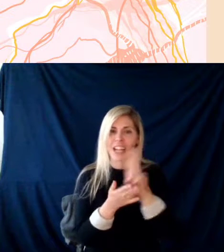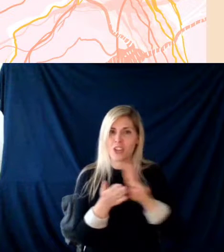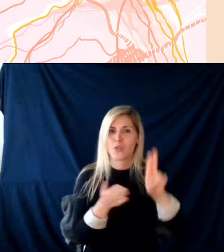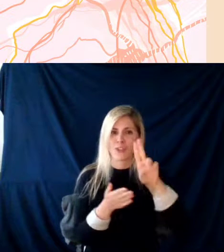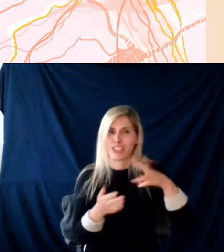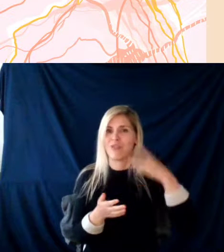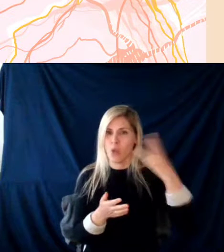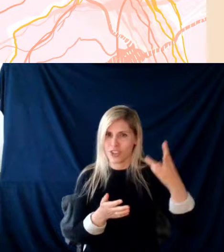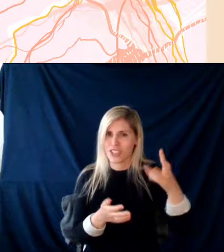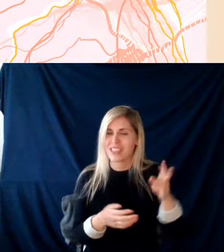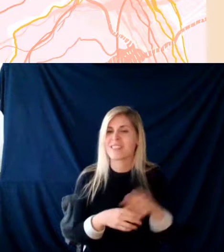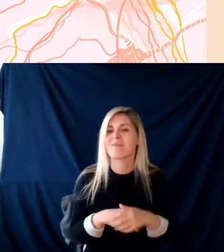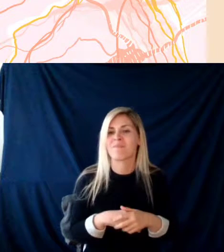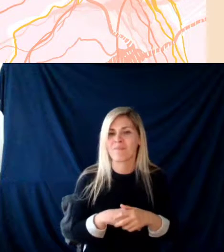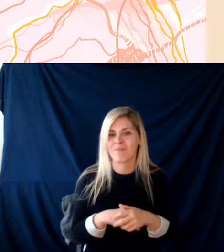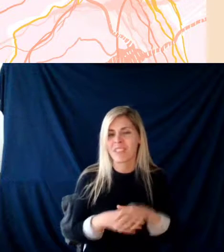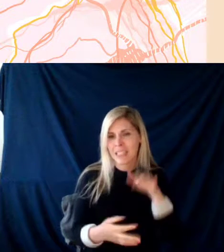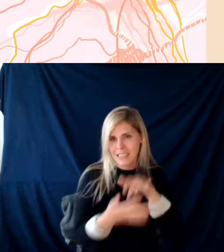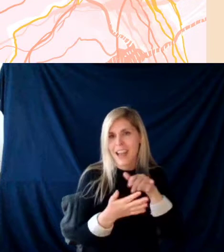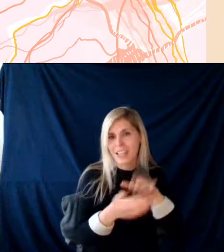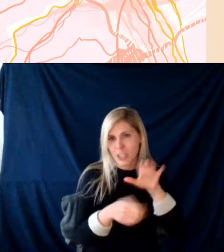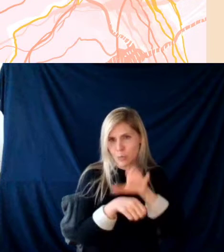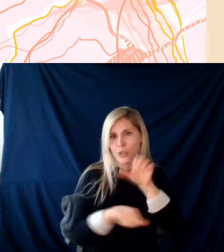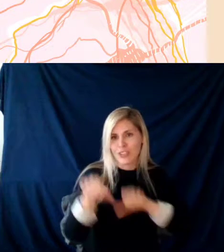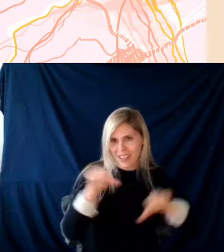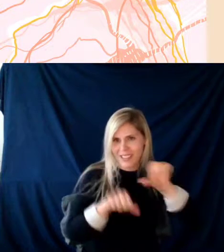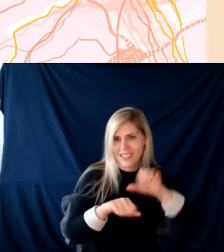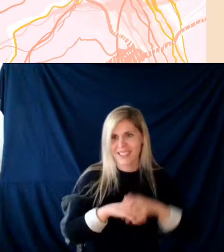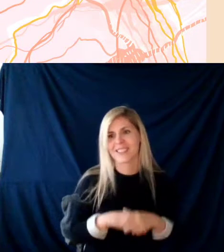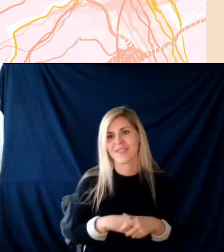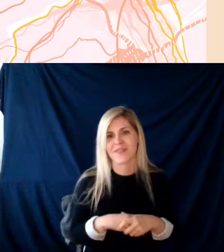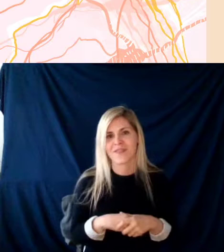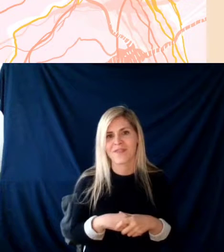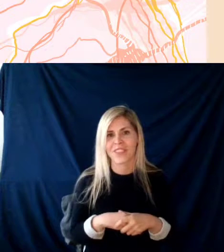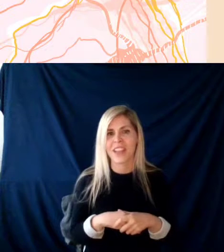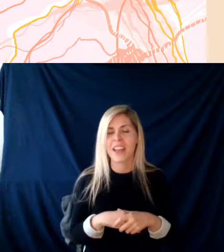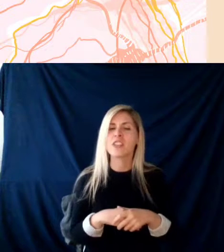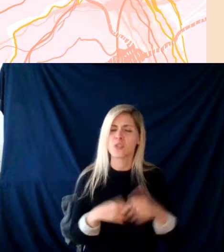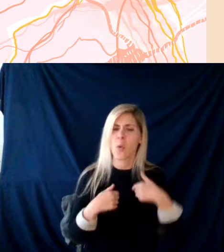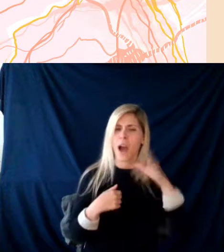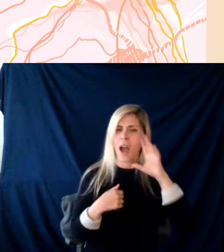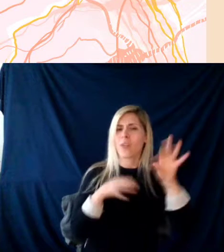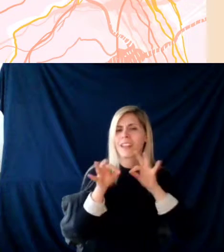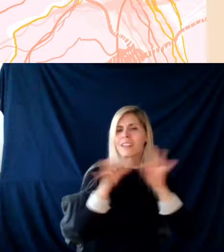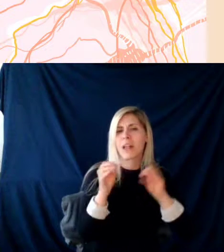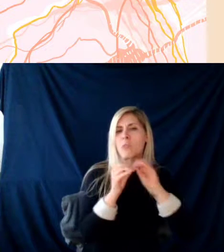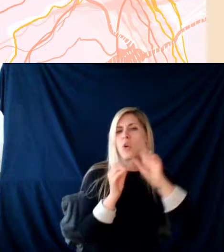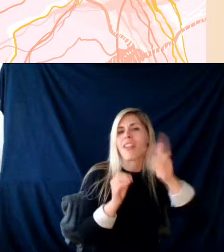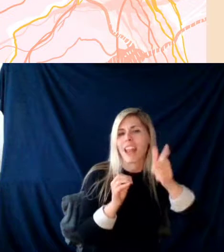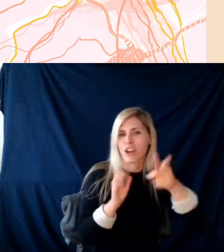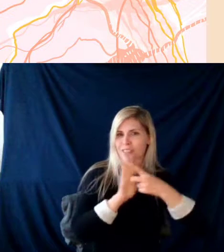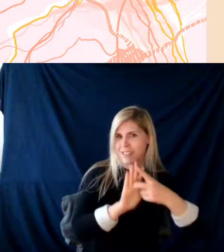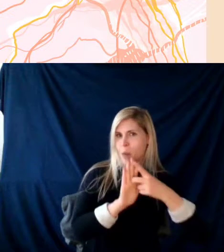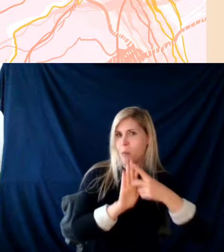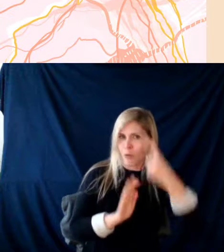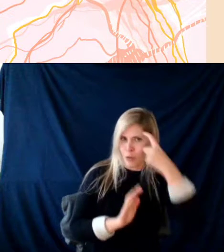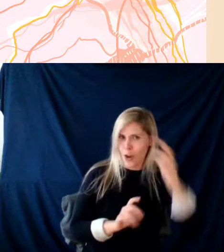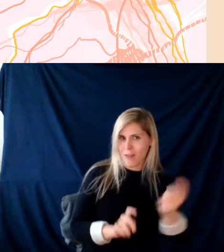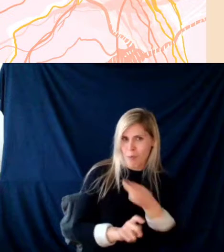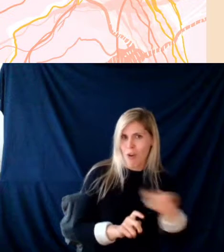at University of Washington, studying computer science. You'll hear from me a little bit later when I do the demo for Brain